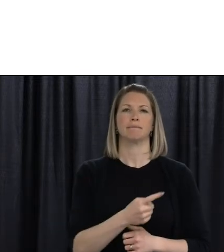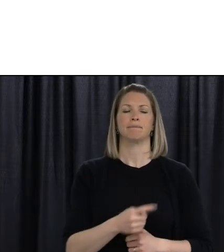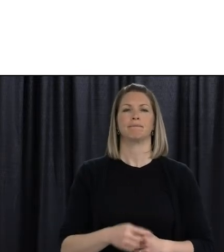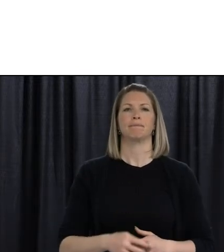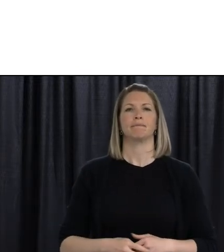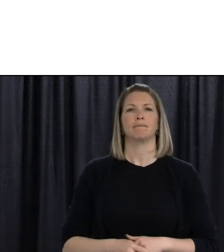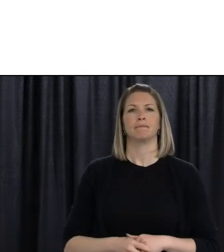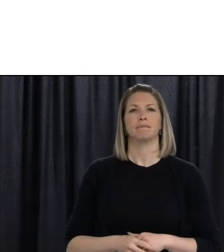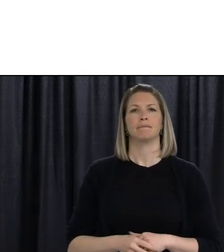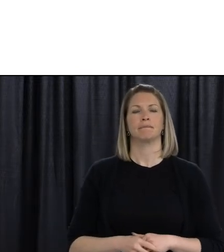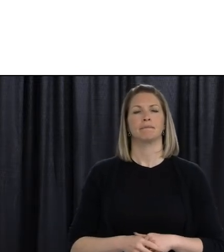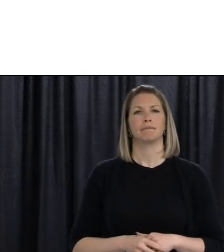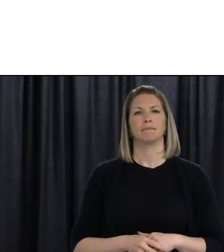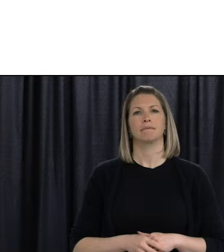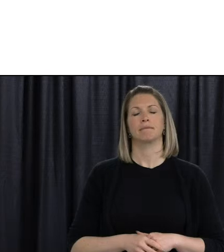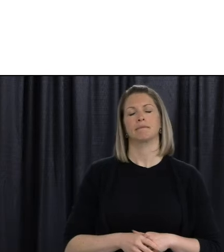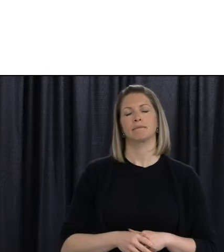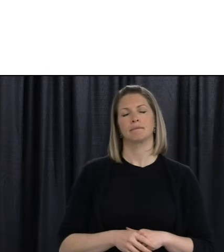ahead.